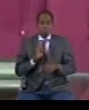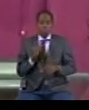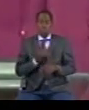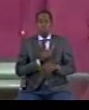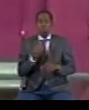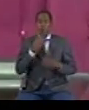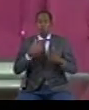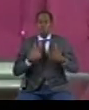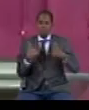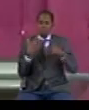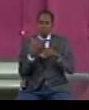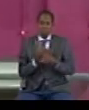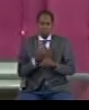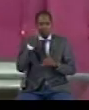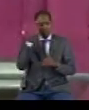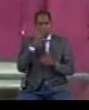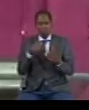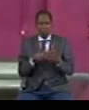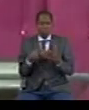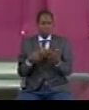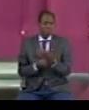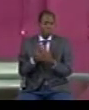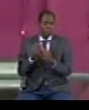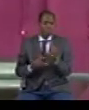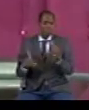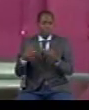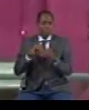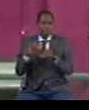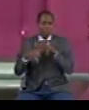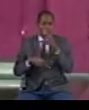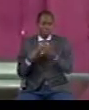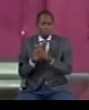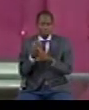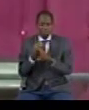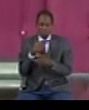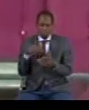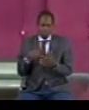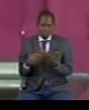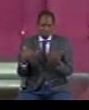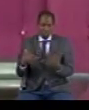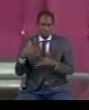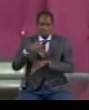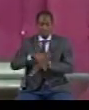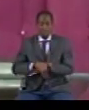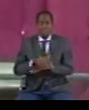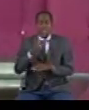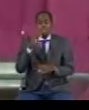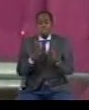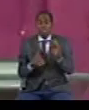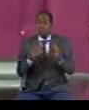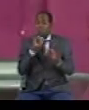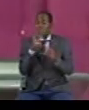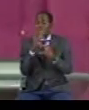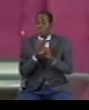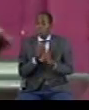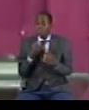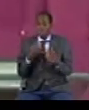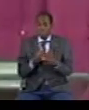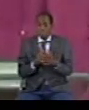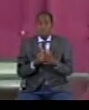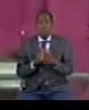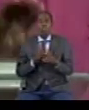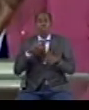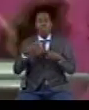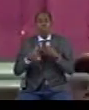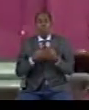heard the gospel tonight, all over the world, on the preaching of tonight, about the unchangeable gospel, if you have not gotten it, go back to